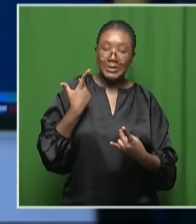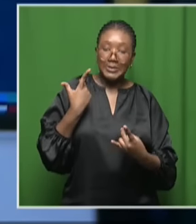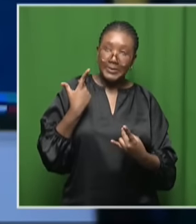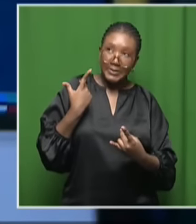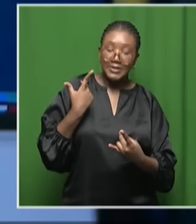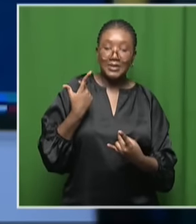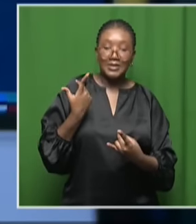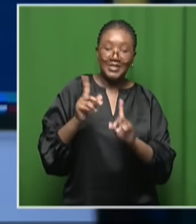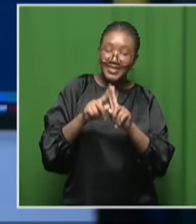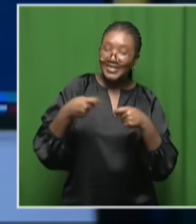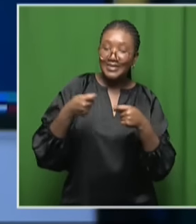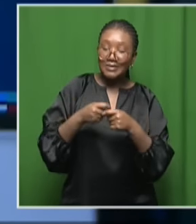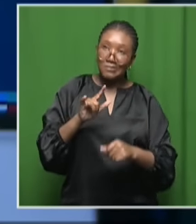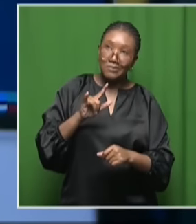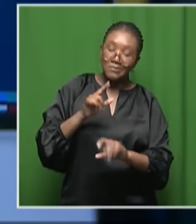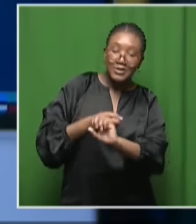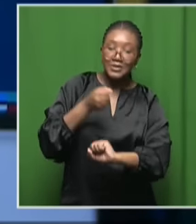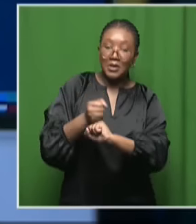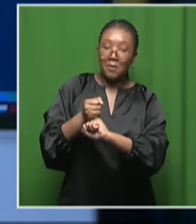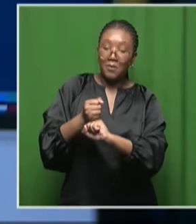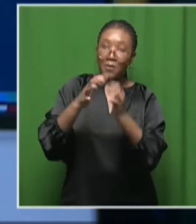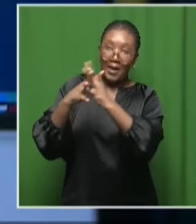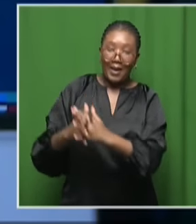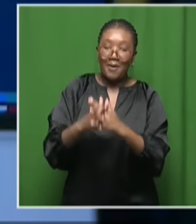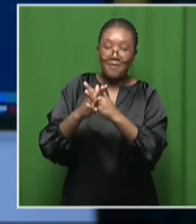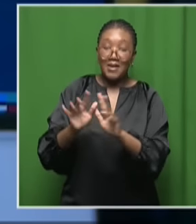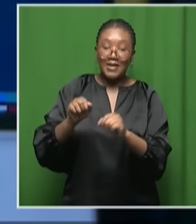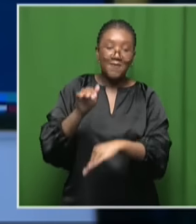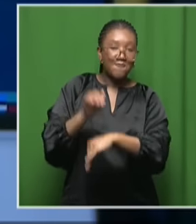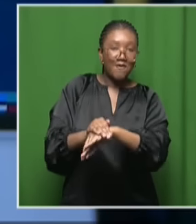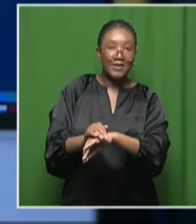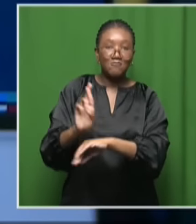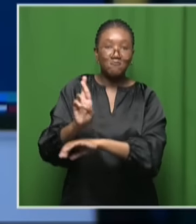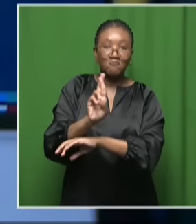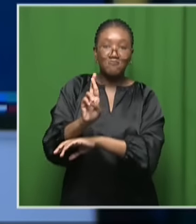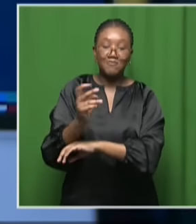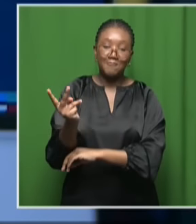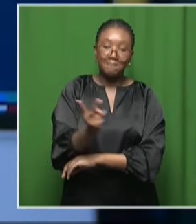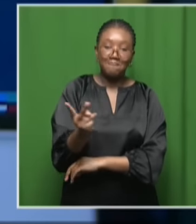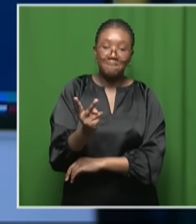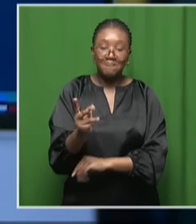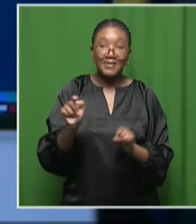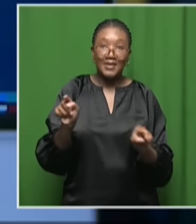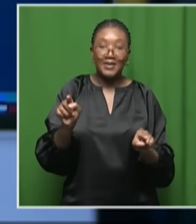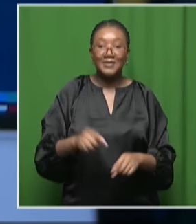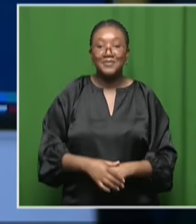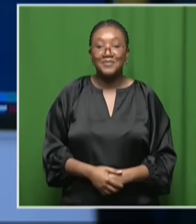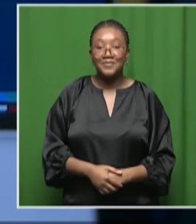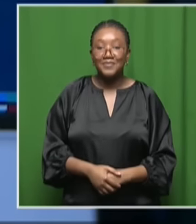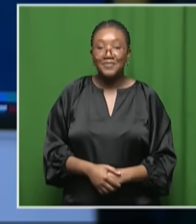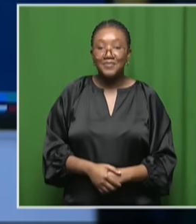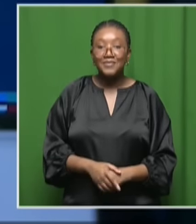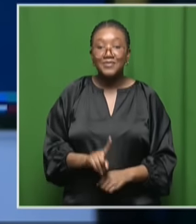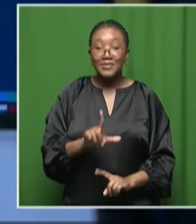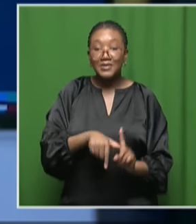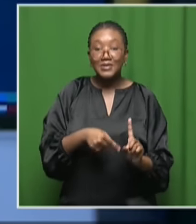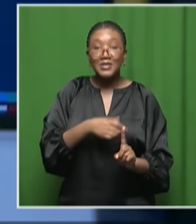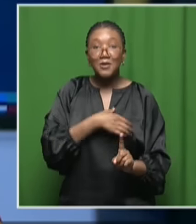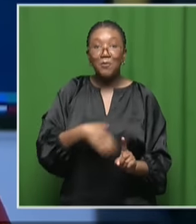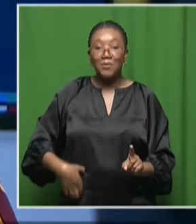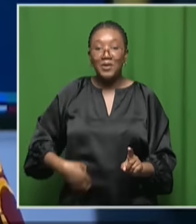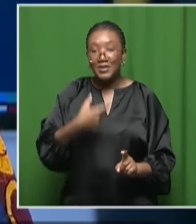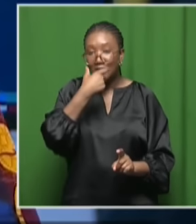Team USA, certainly. And I think that that's where the President Ramaposa's terminology earlier, when